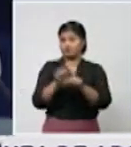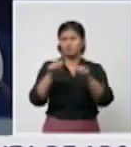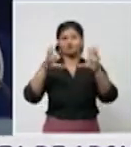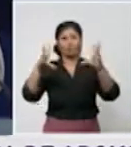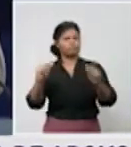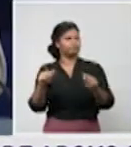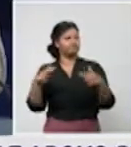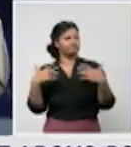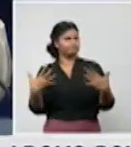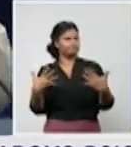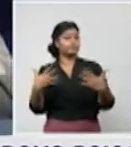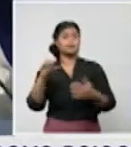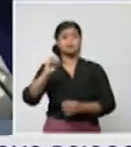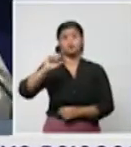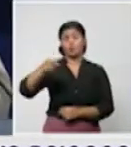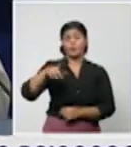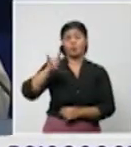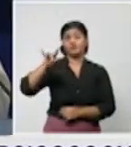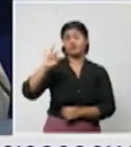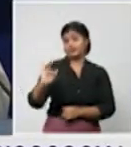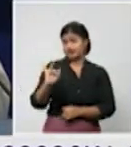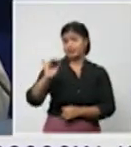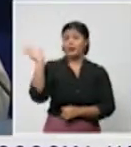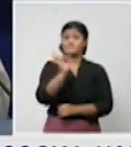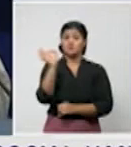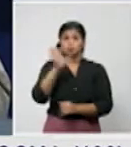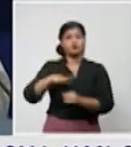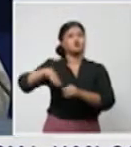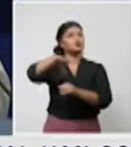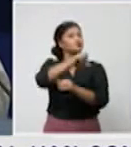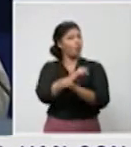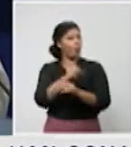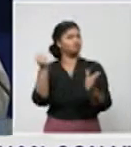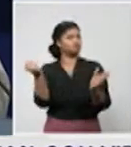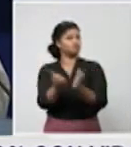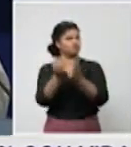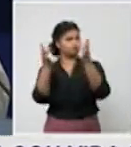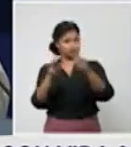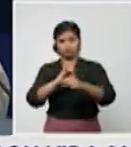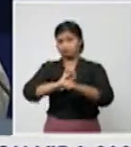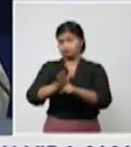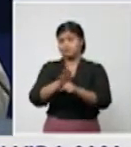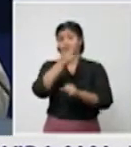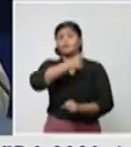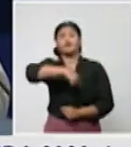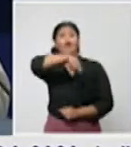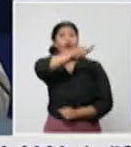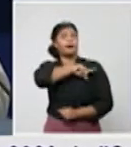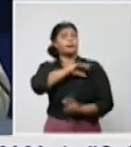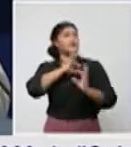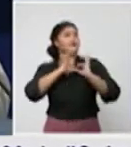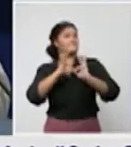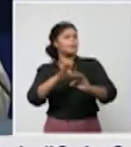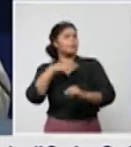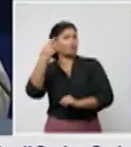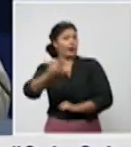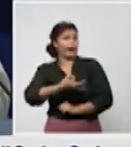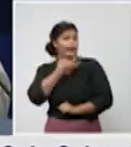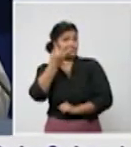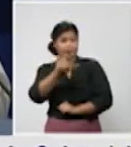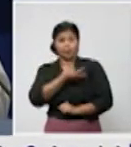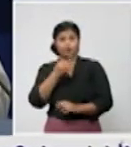the epidemiological situation, 319 samples were studied. In Havana province, as usual, a higher number,